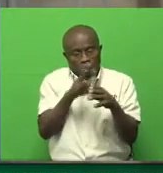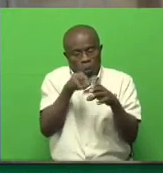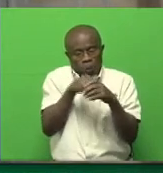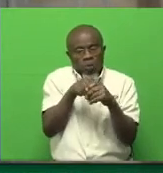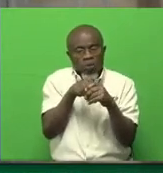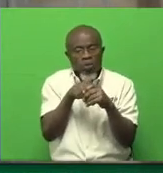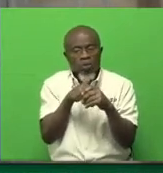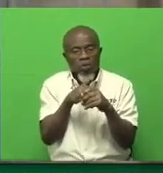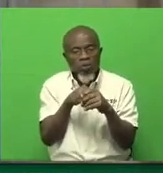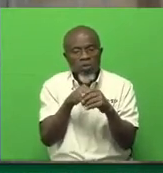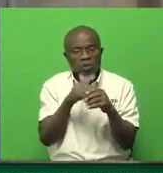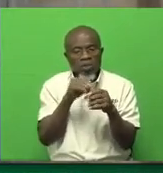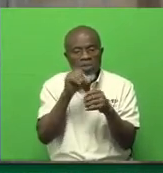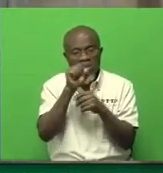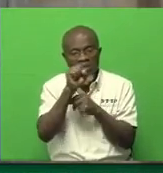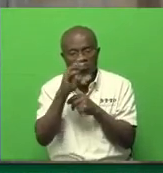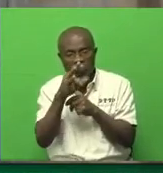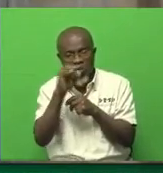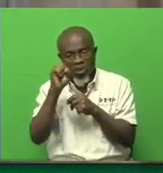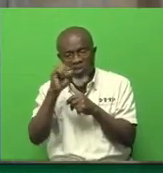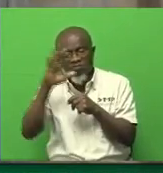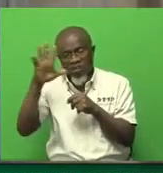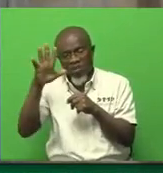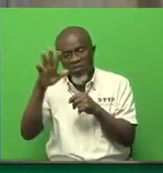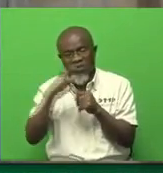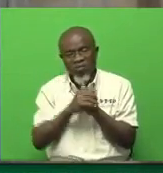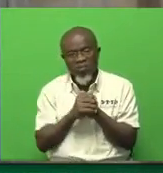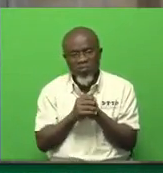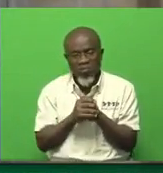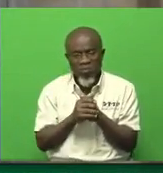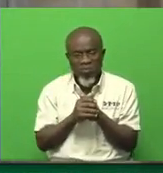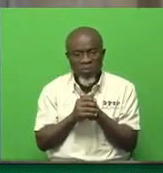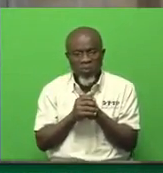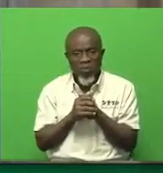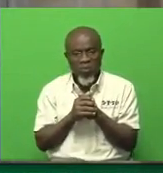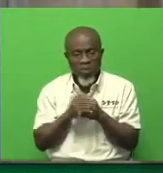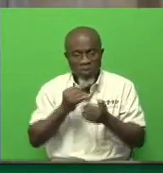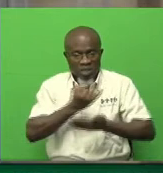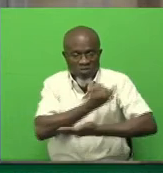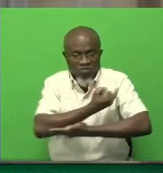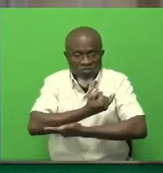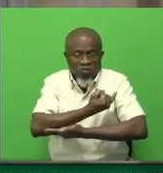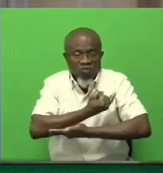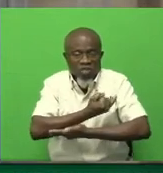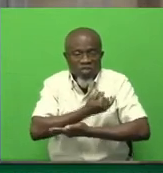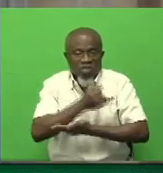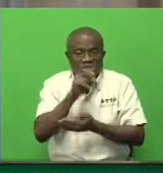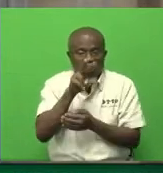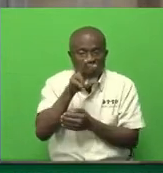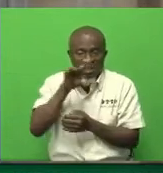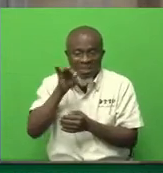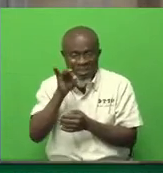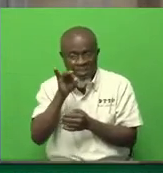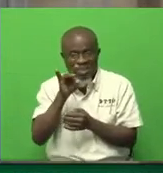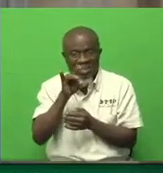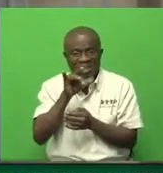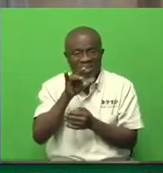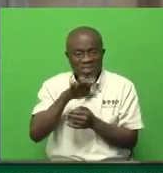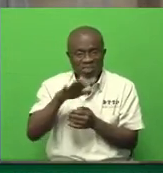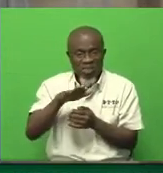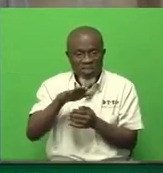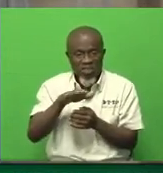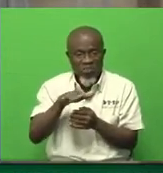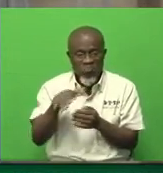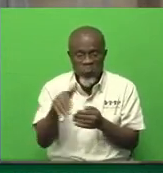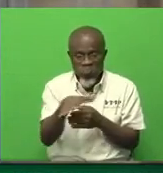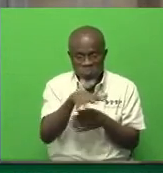classrooms being shared with up to three classes infants with 28 students share 400 square feet standard one two one